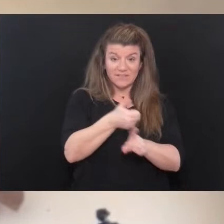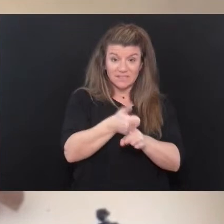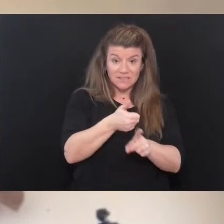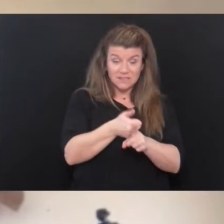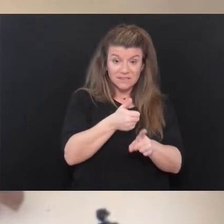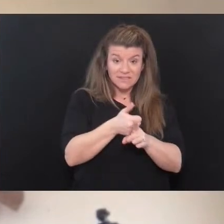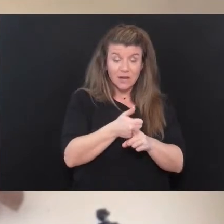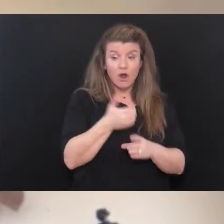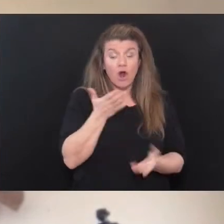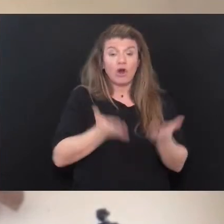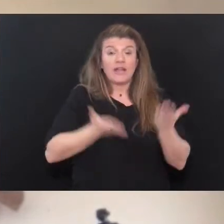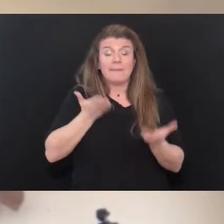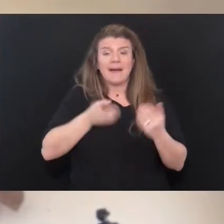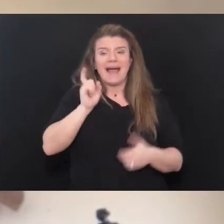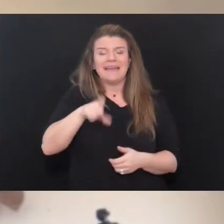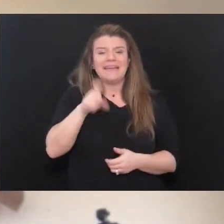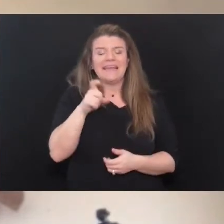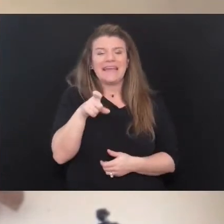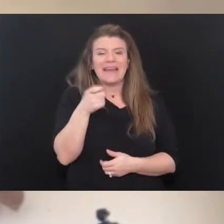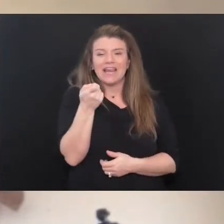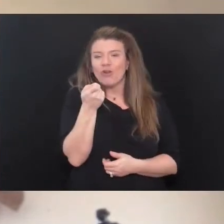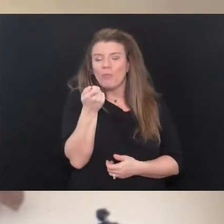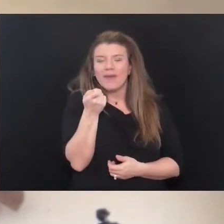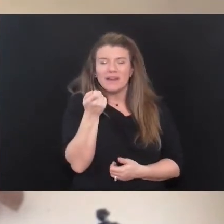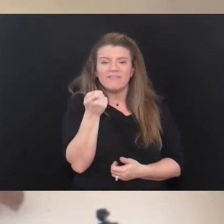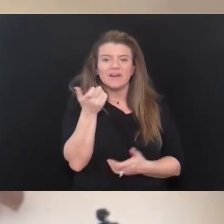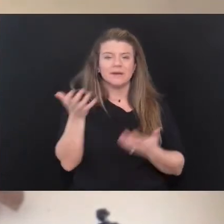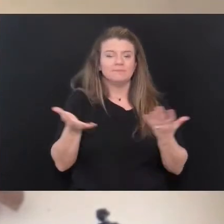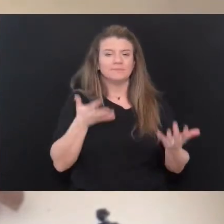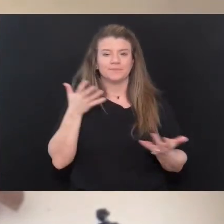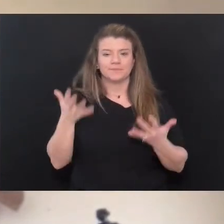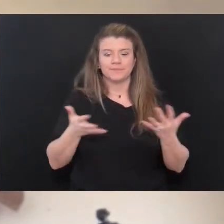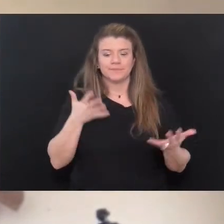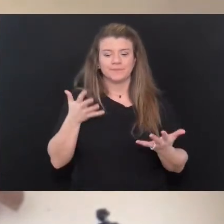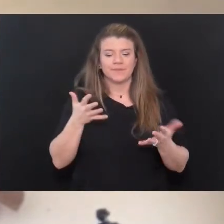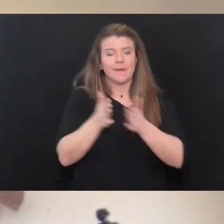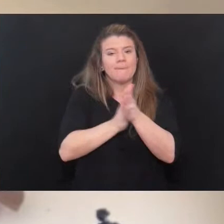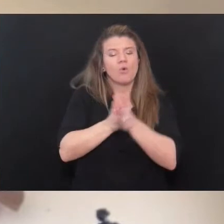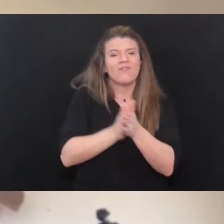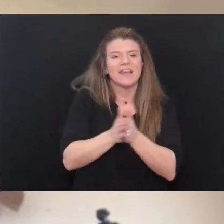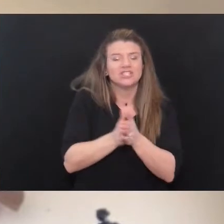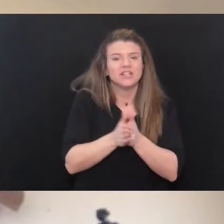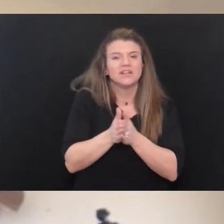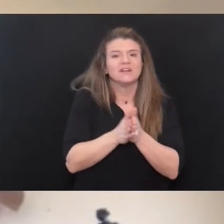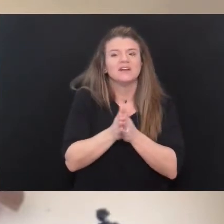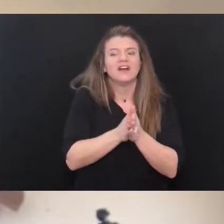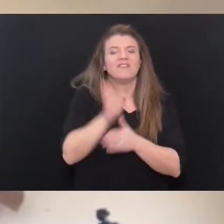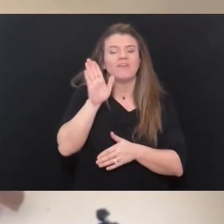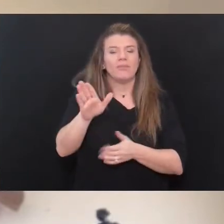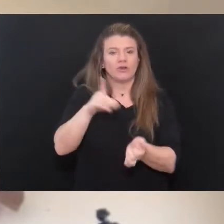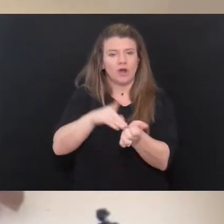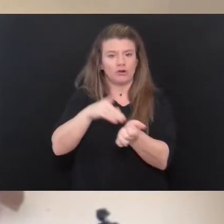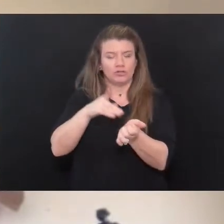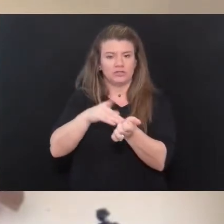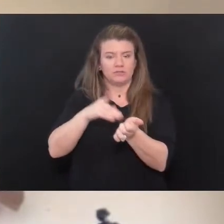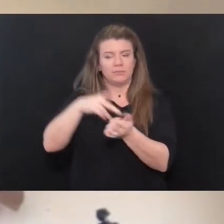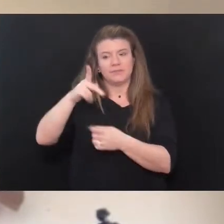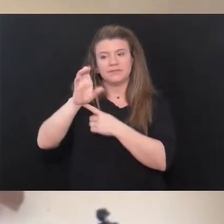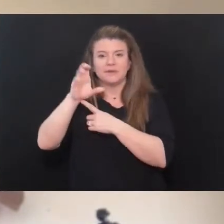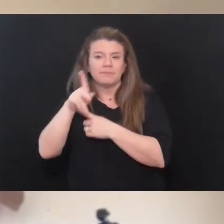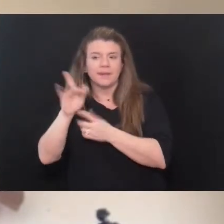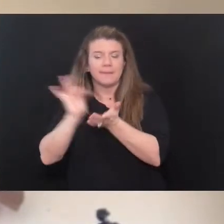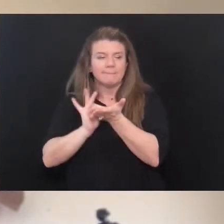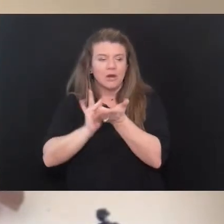or may need a little bit of motivation from their primary care providers or their